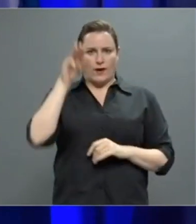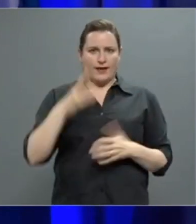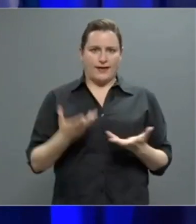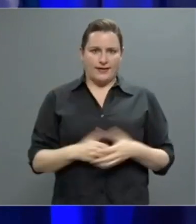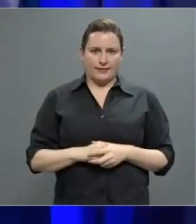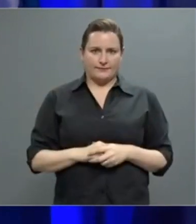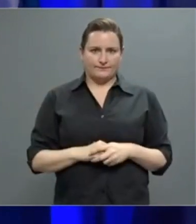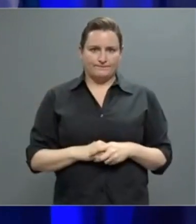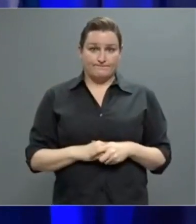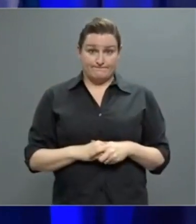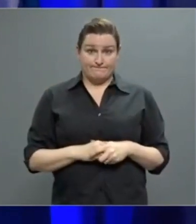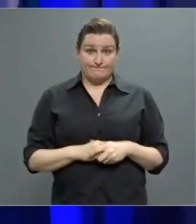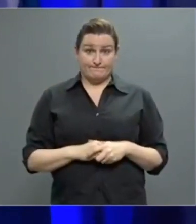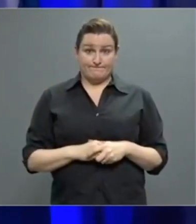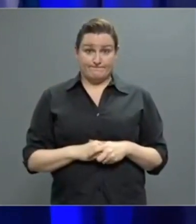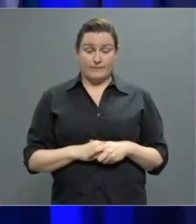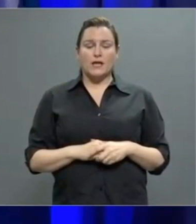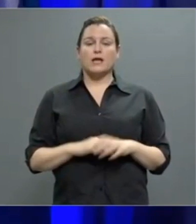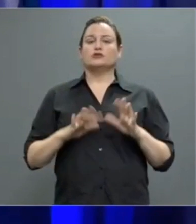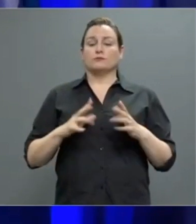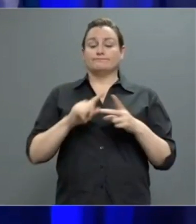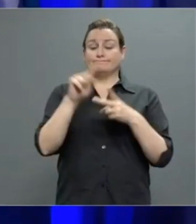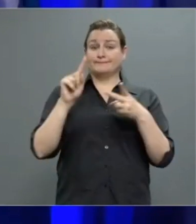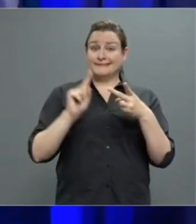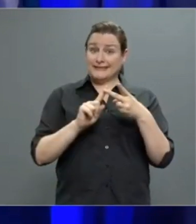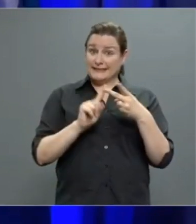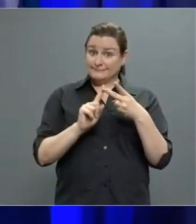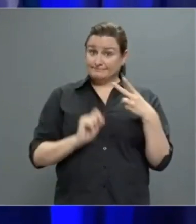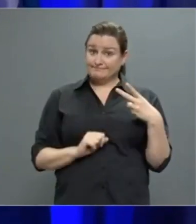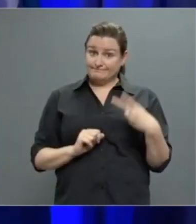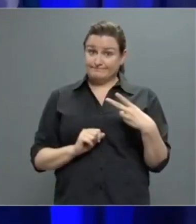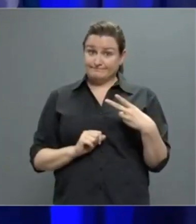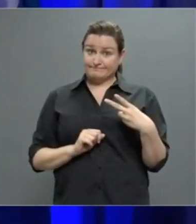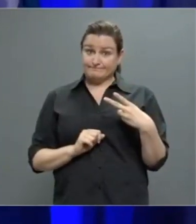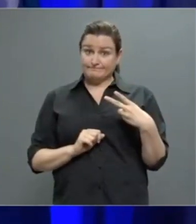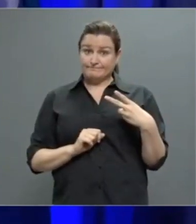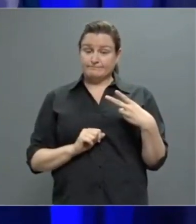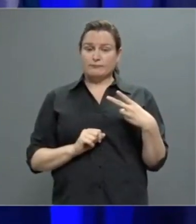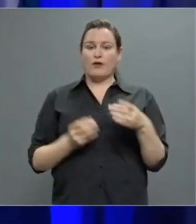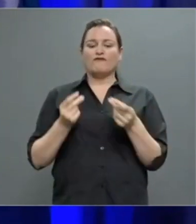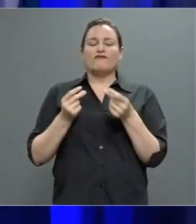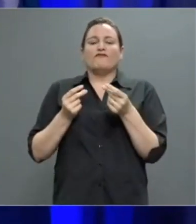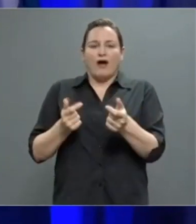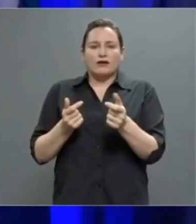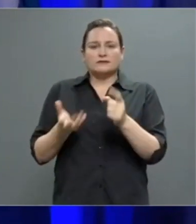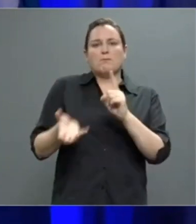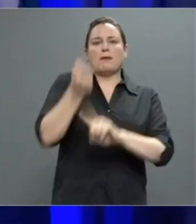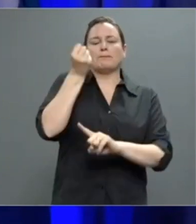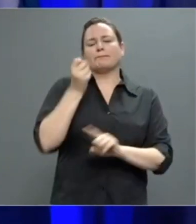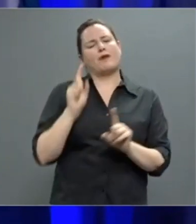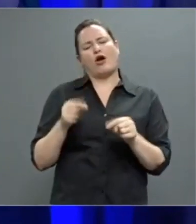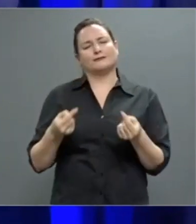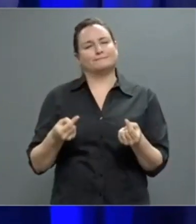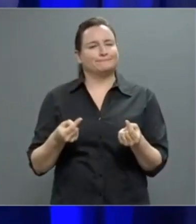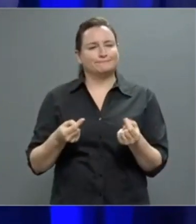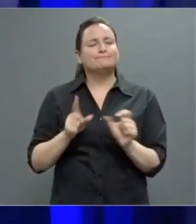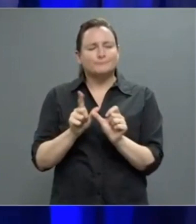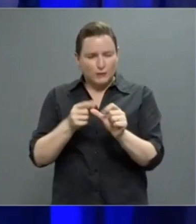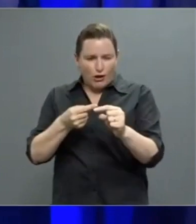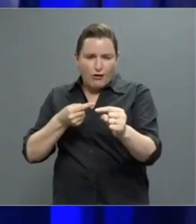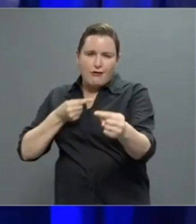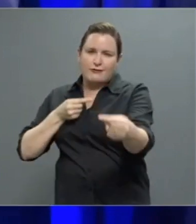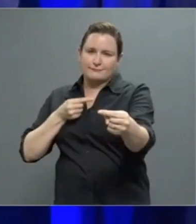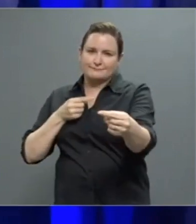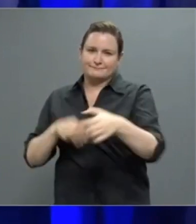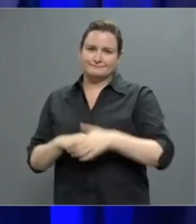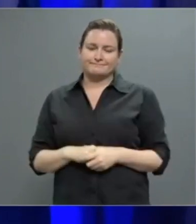The second lesson is that there are simply no shortcuts to victory. It's only because we diligently fought